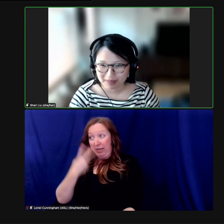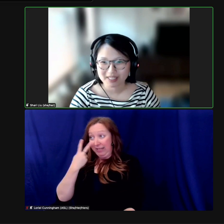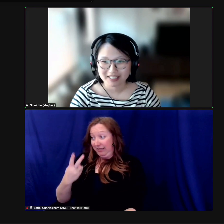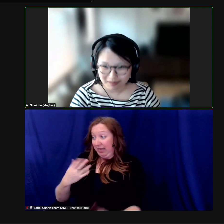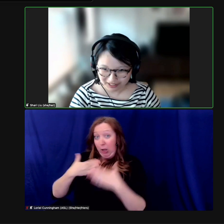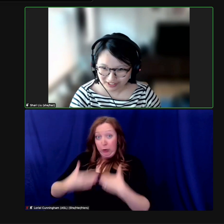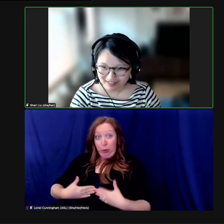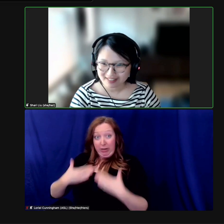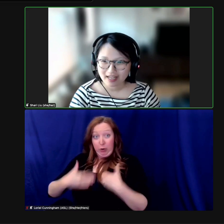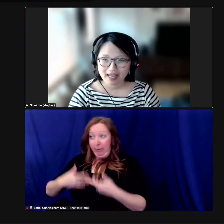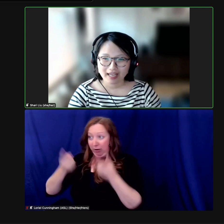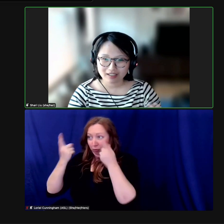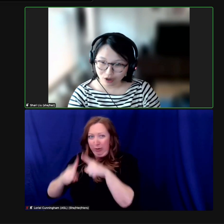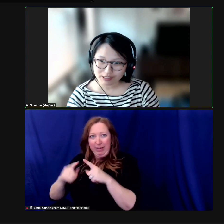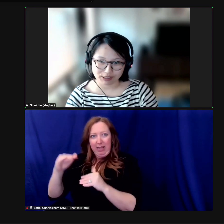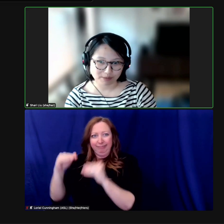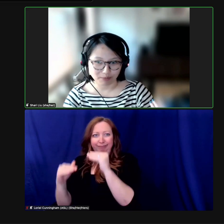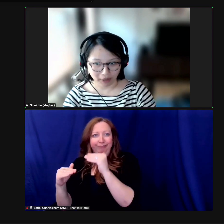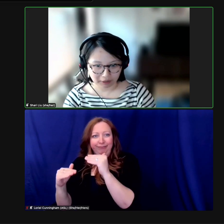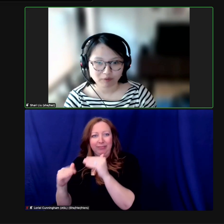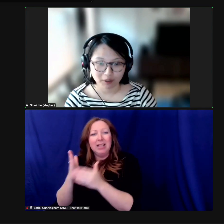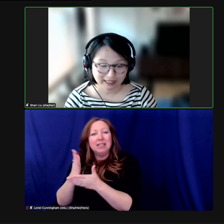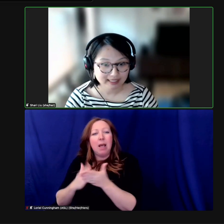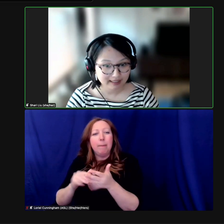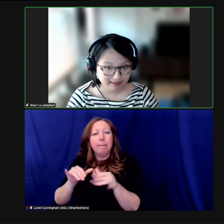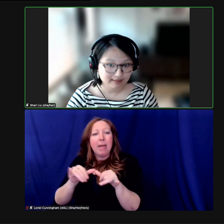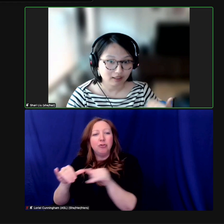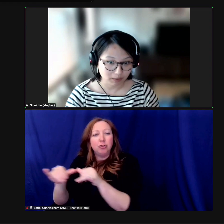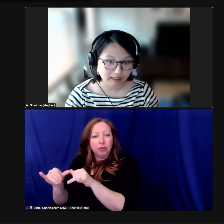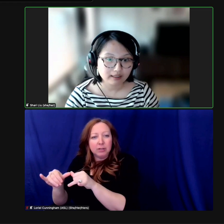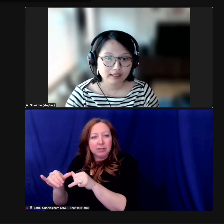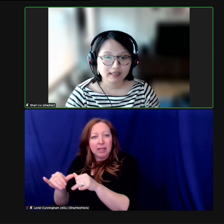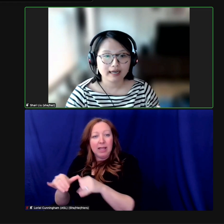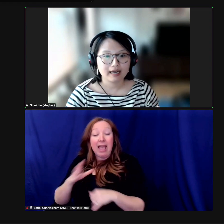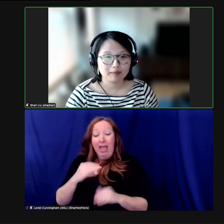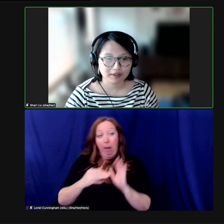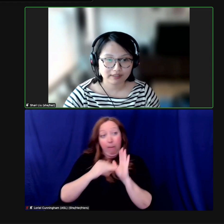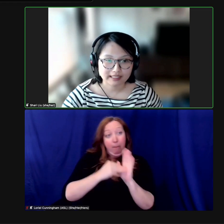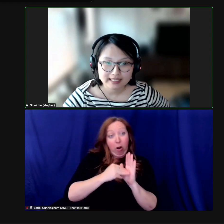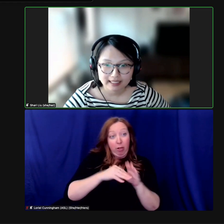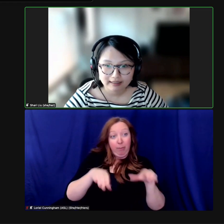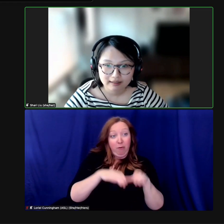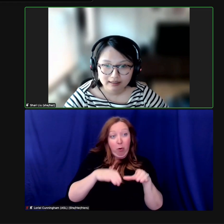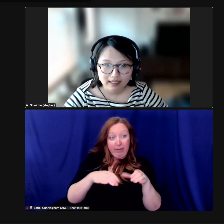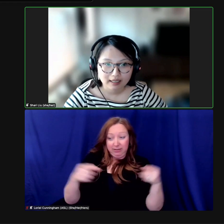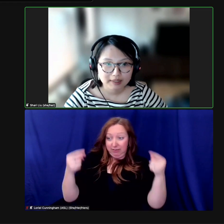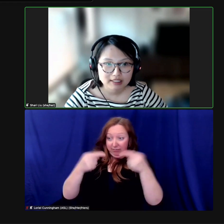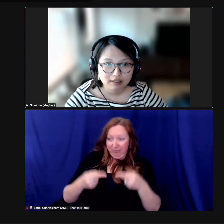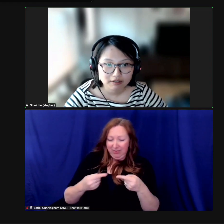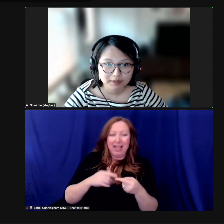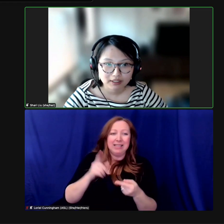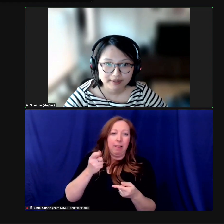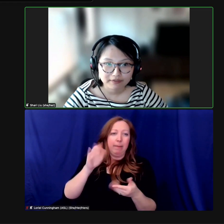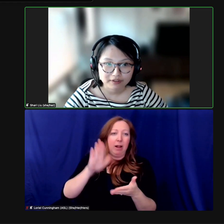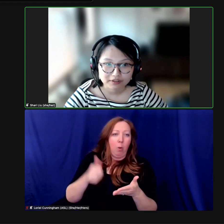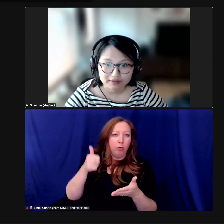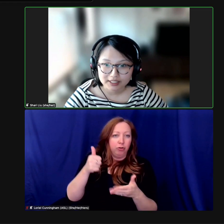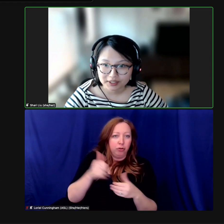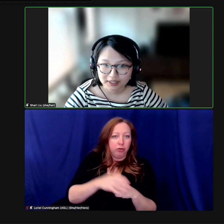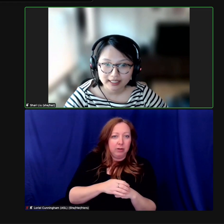lower on some of these measures, and also model performance is lower, although I'll say it's notably great for